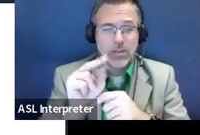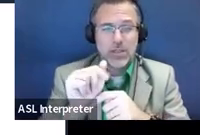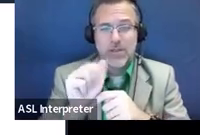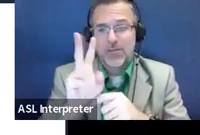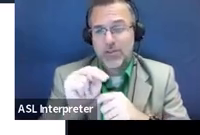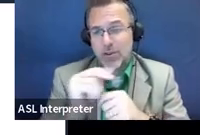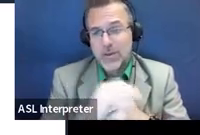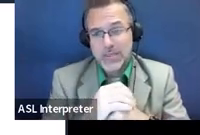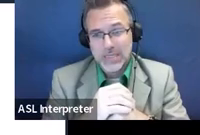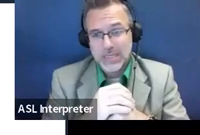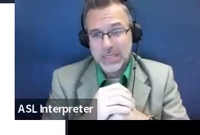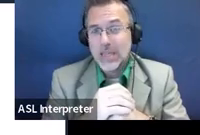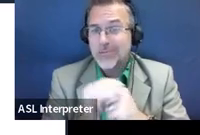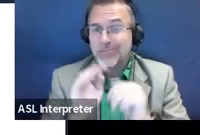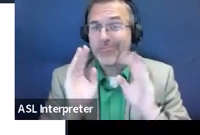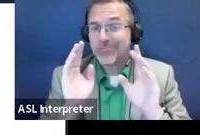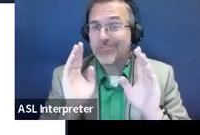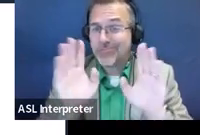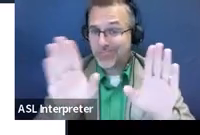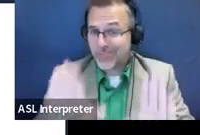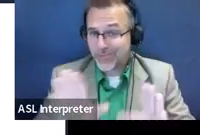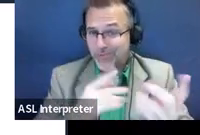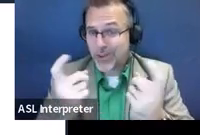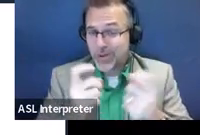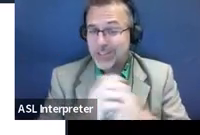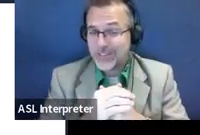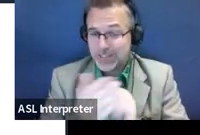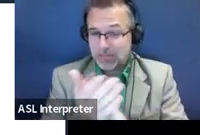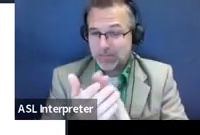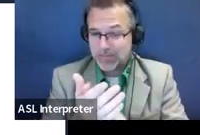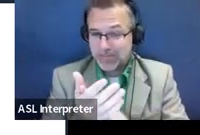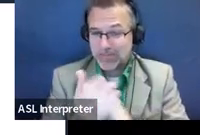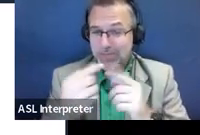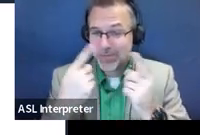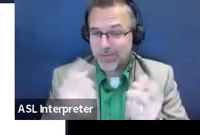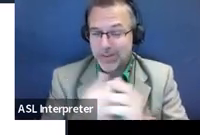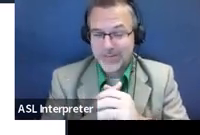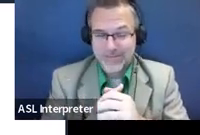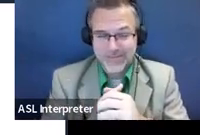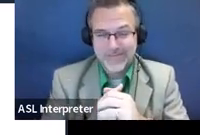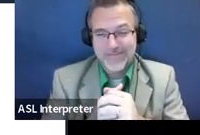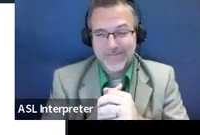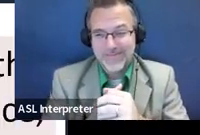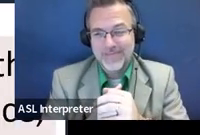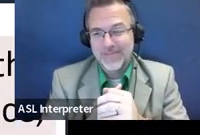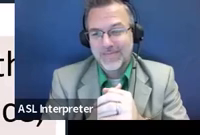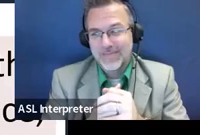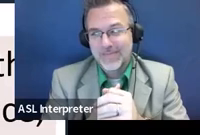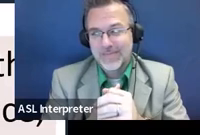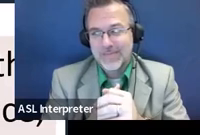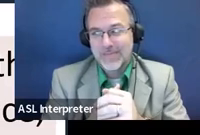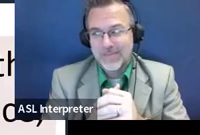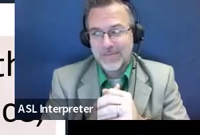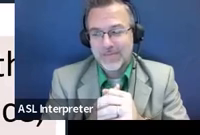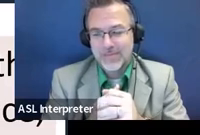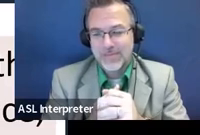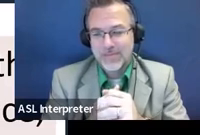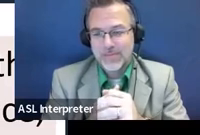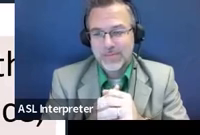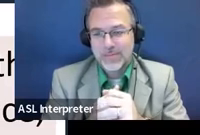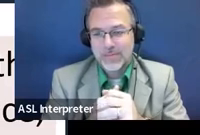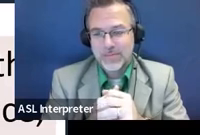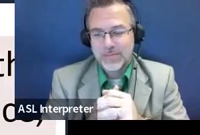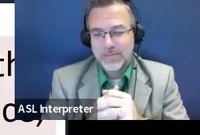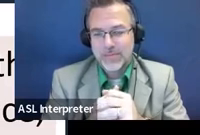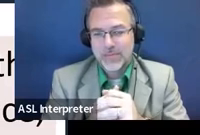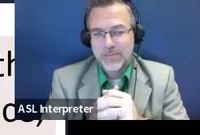You guys have had great questions today. Also, I do want to just point that out. It's been really good.